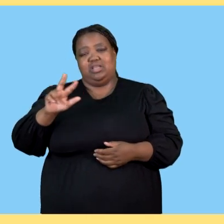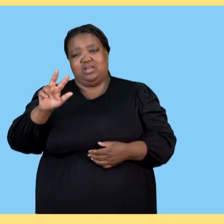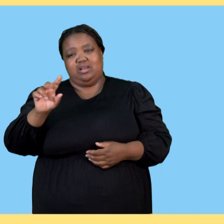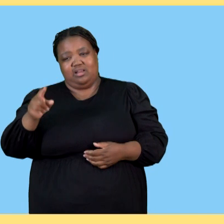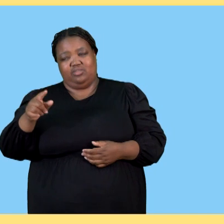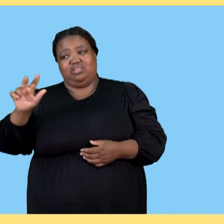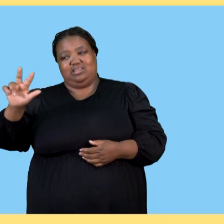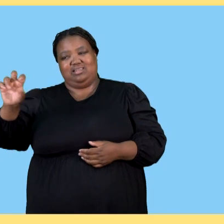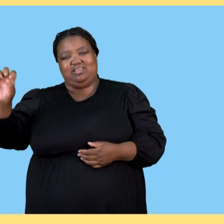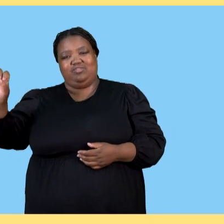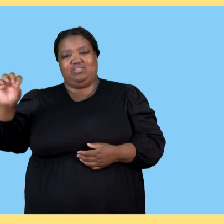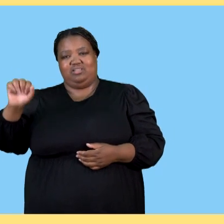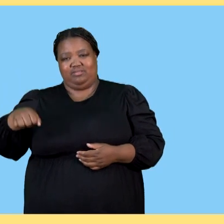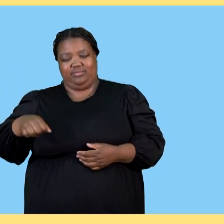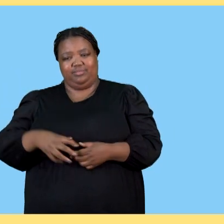128,800.